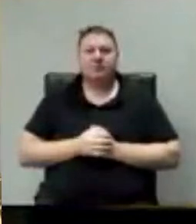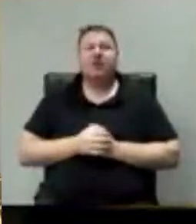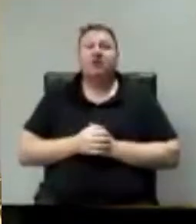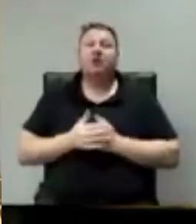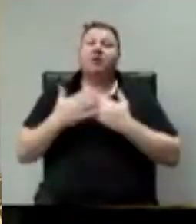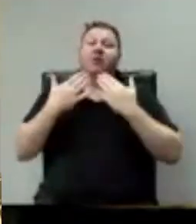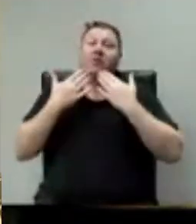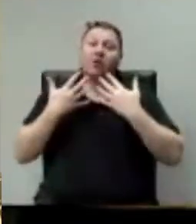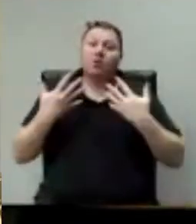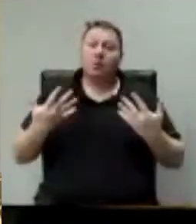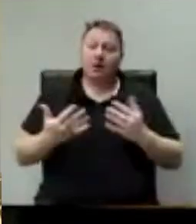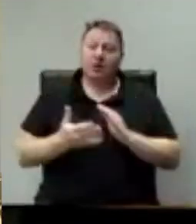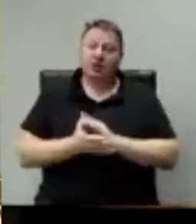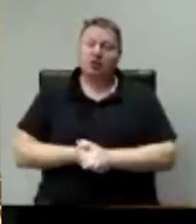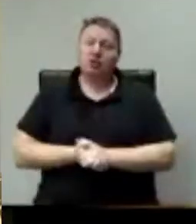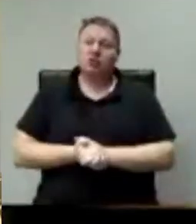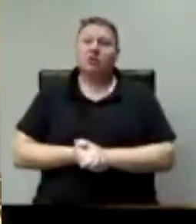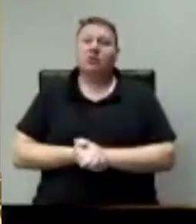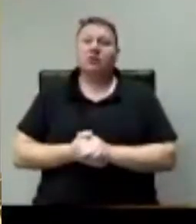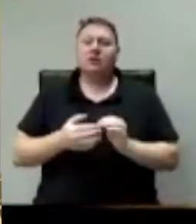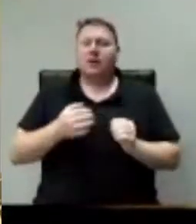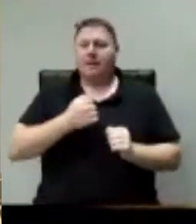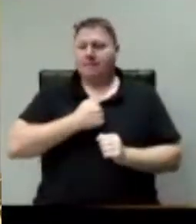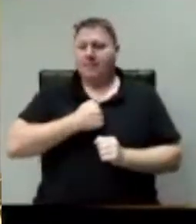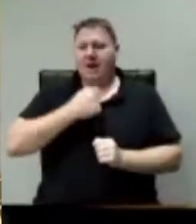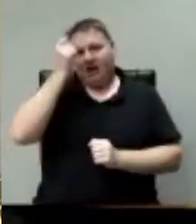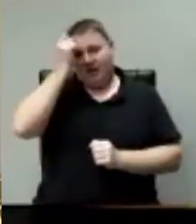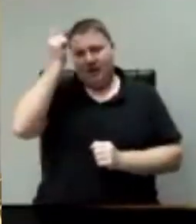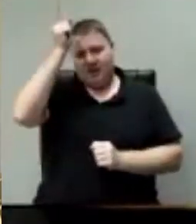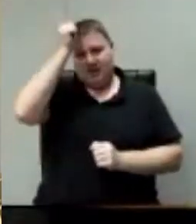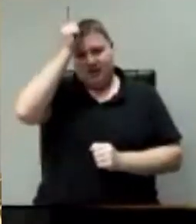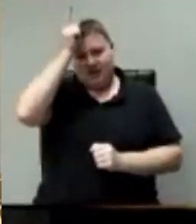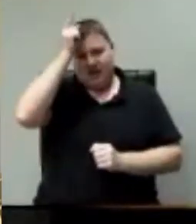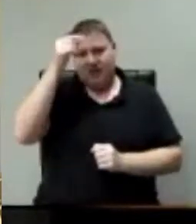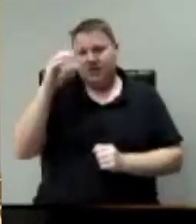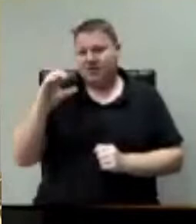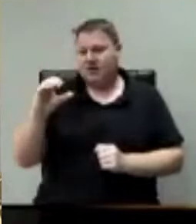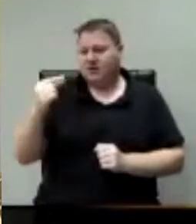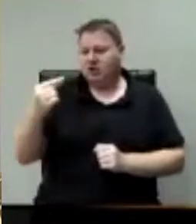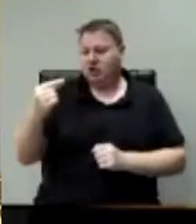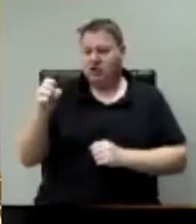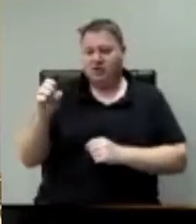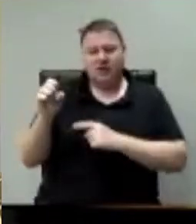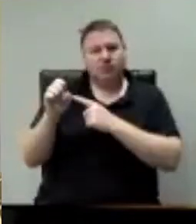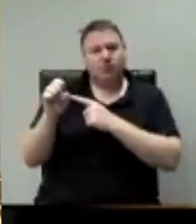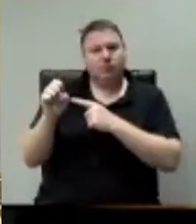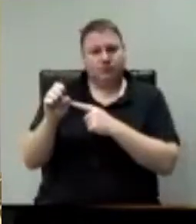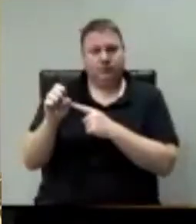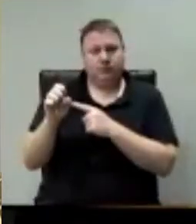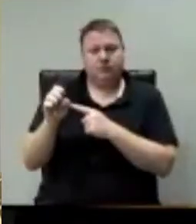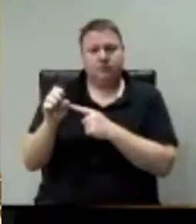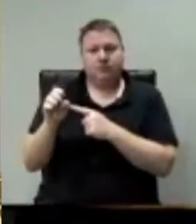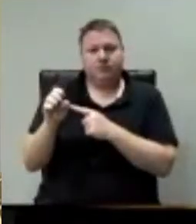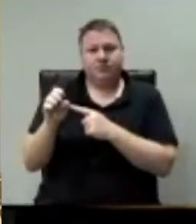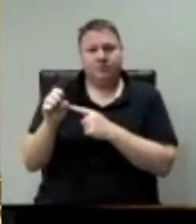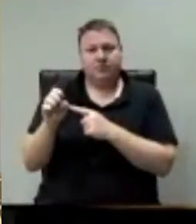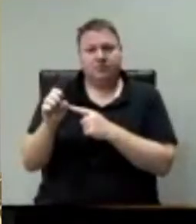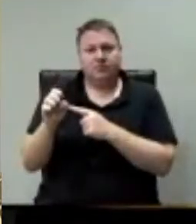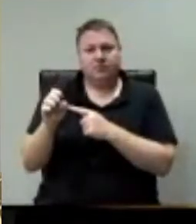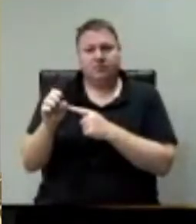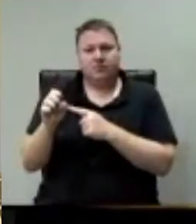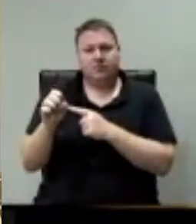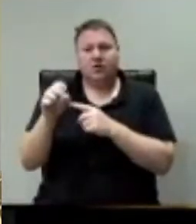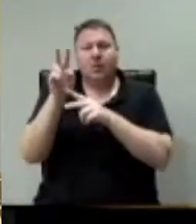Thank you so much. So my understanding is that the CGE would execute